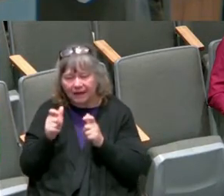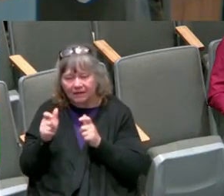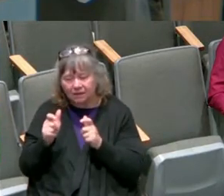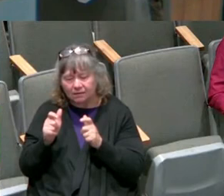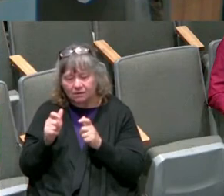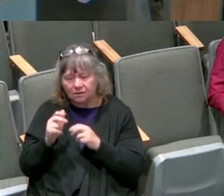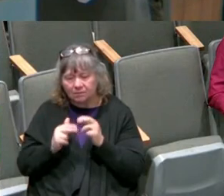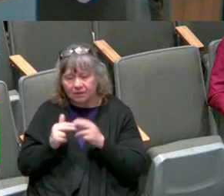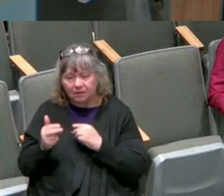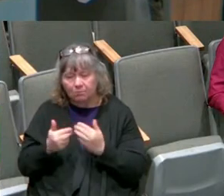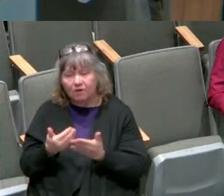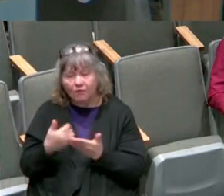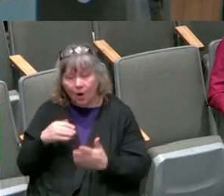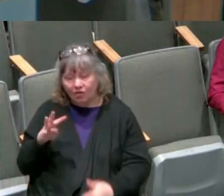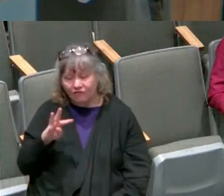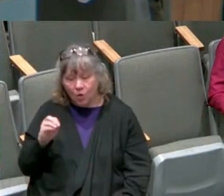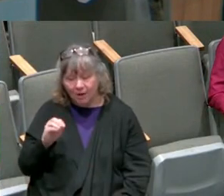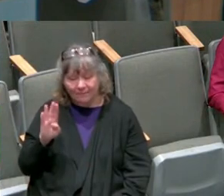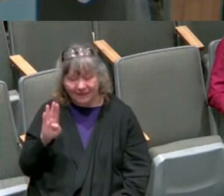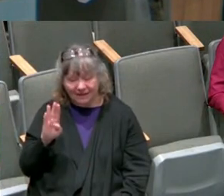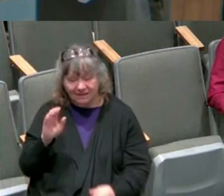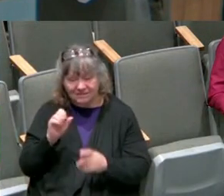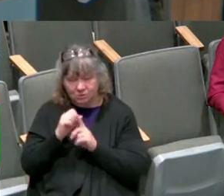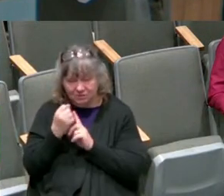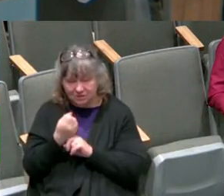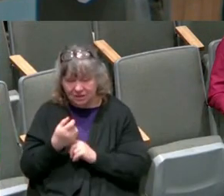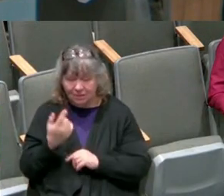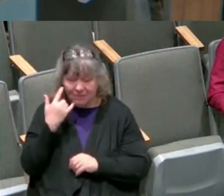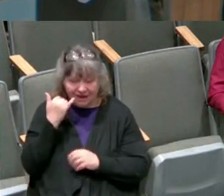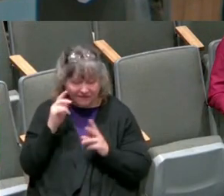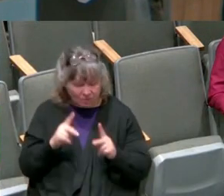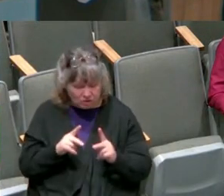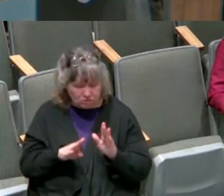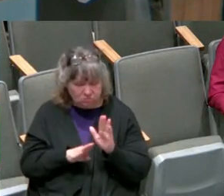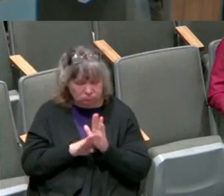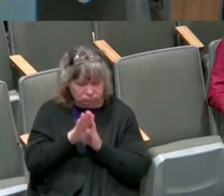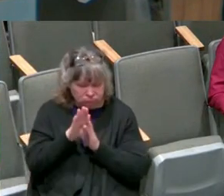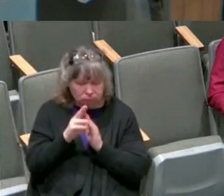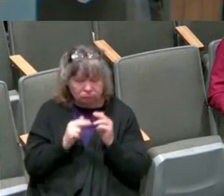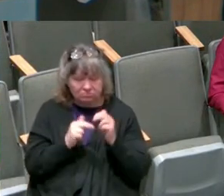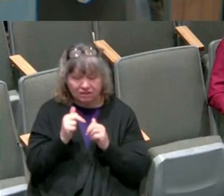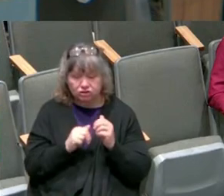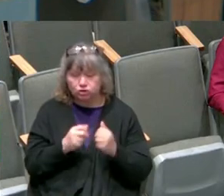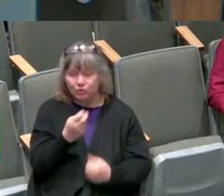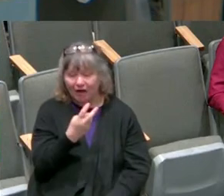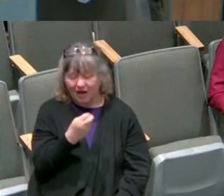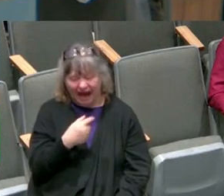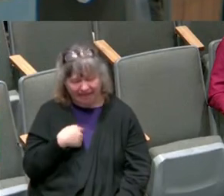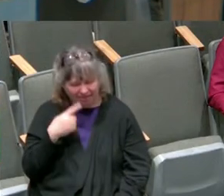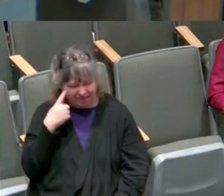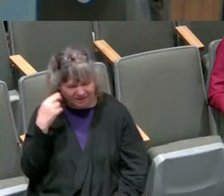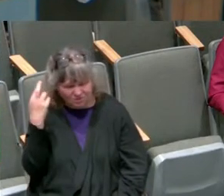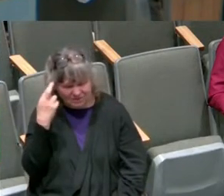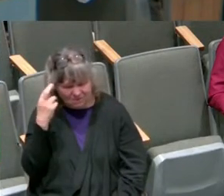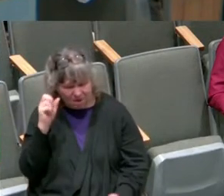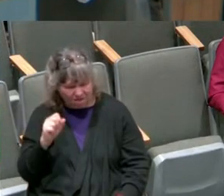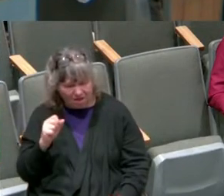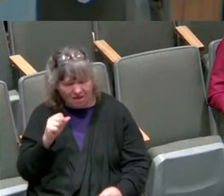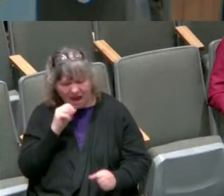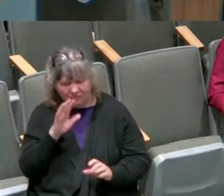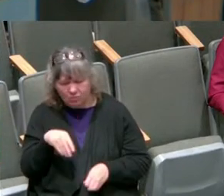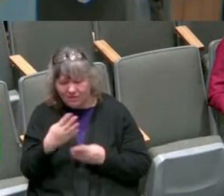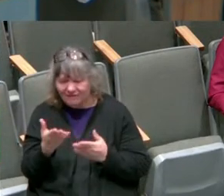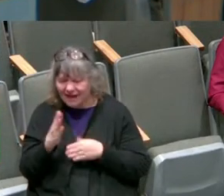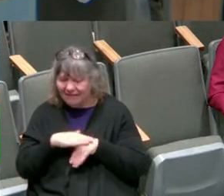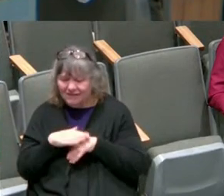situation but if a developer develops 12 units I could see it reasonable that they would have to provide